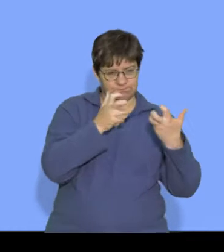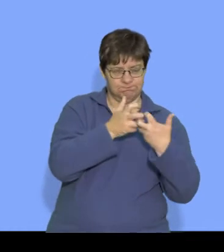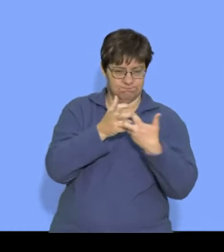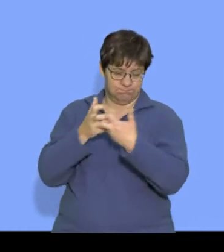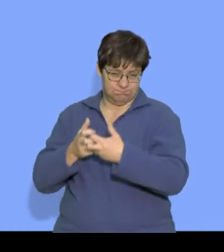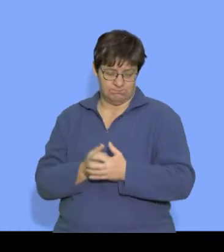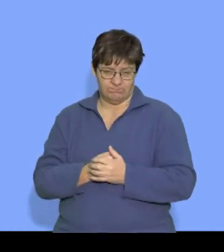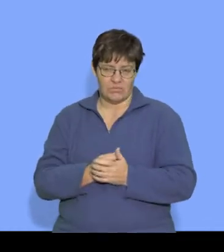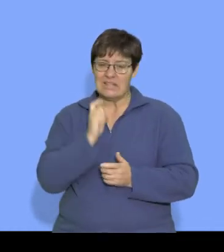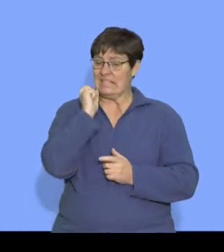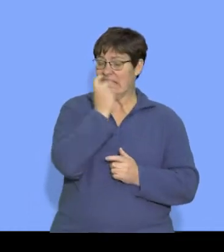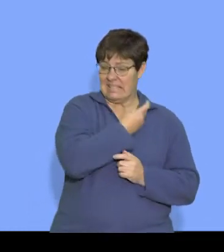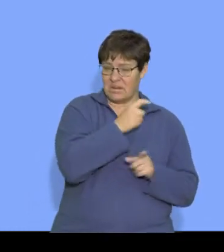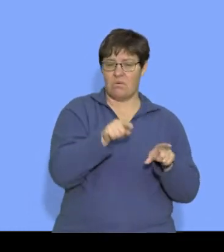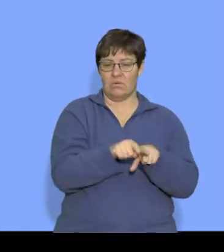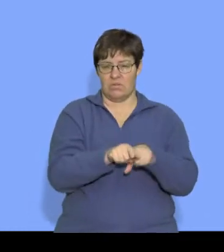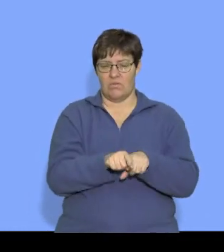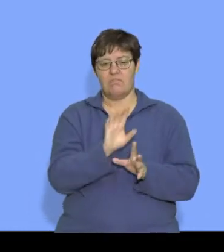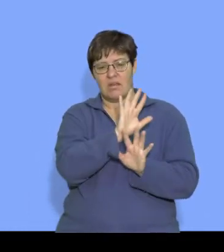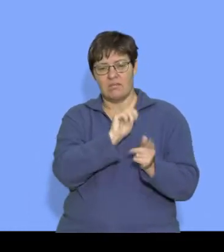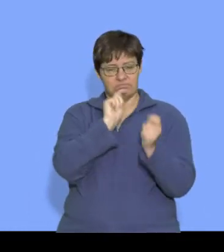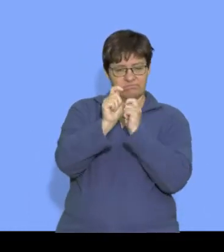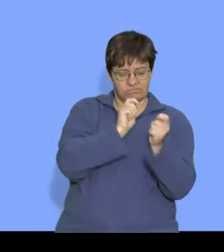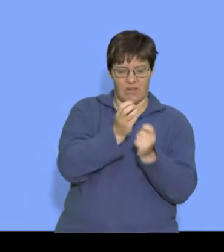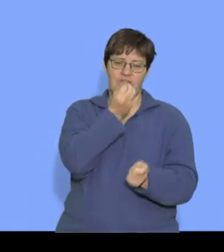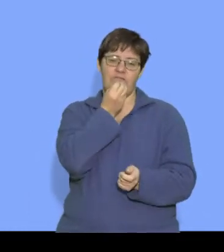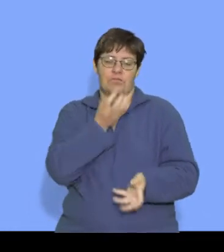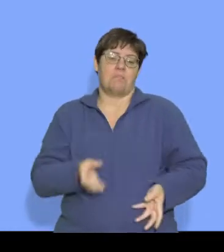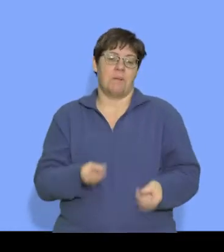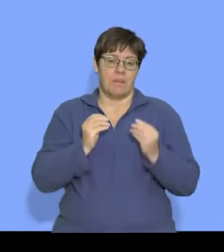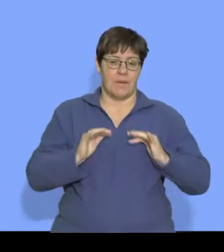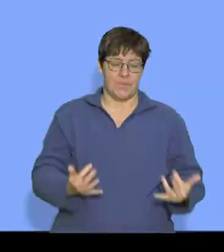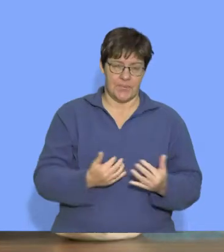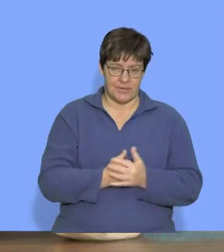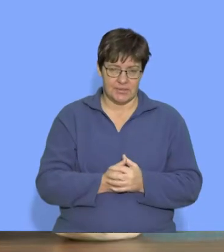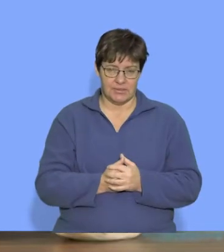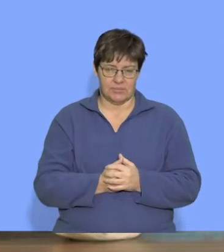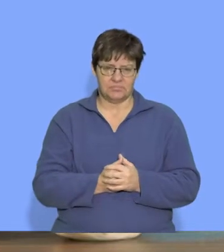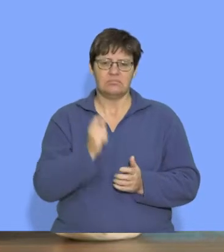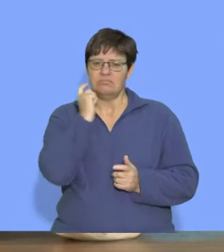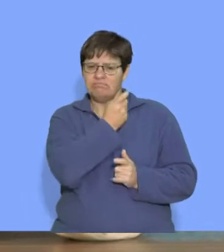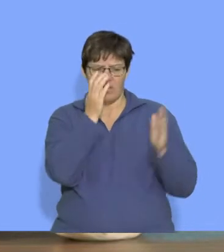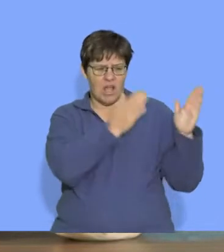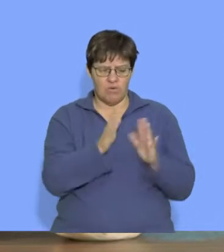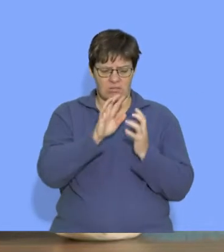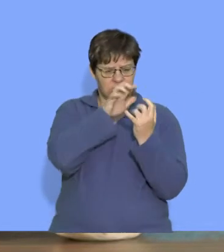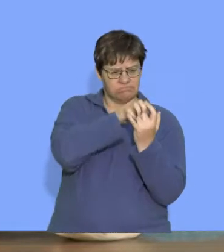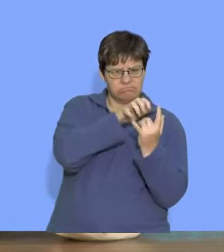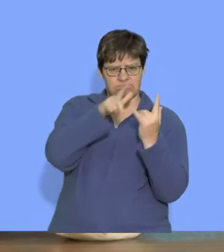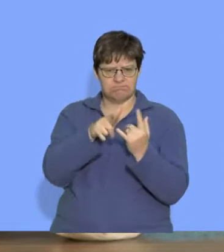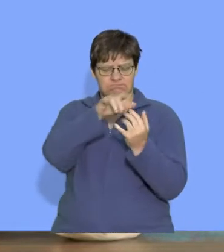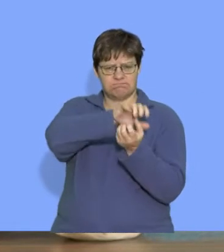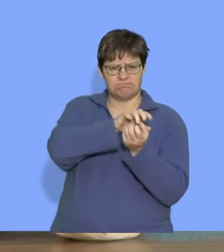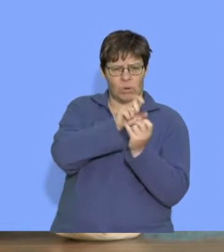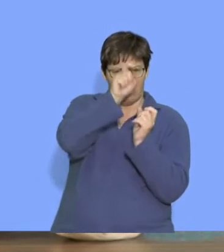talk about dentition and the adaptation for feeding. So, in terms of how are their teeth arranged or